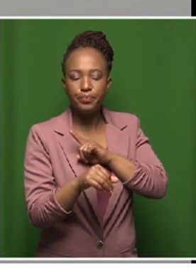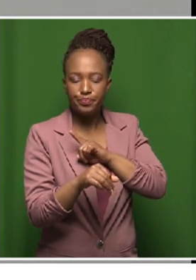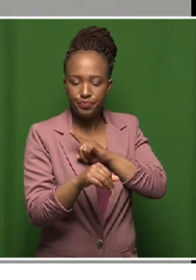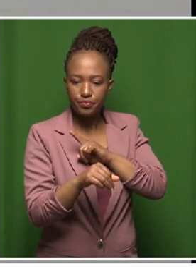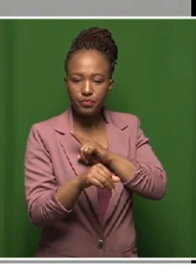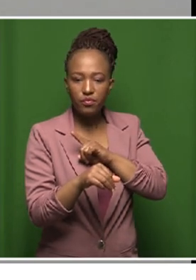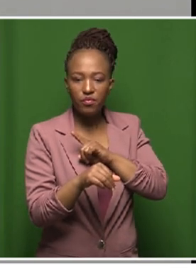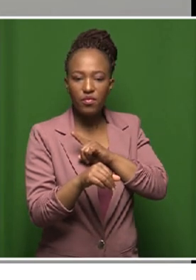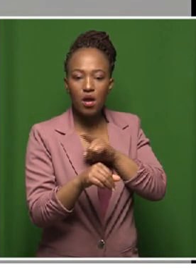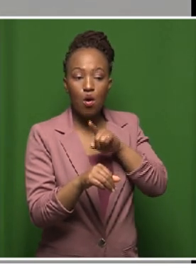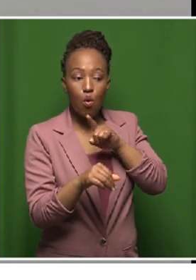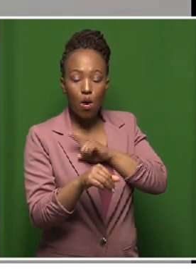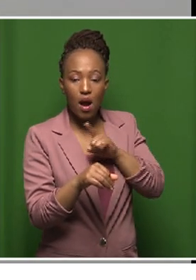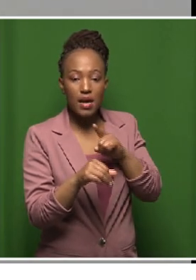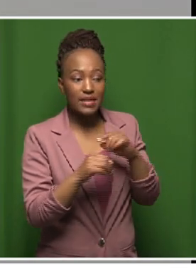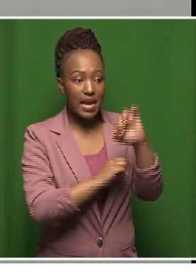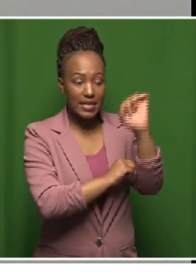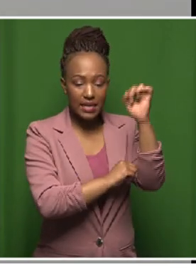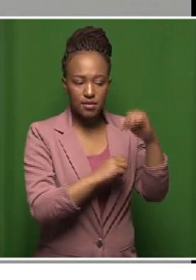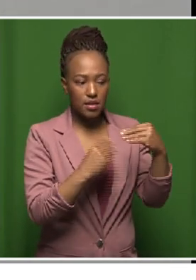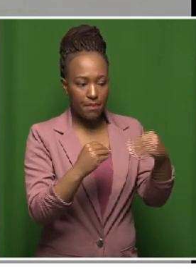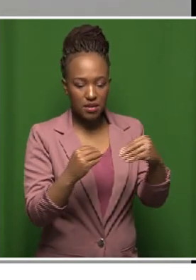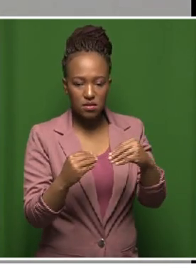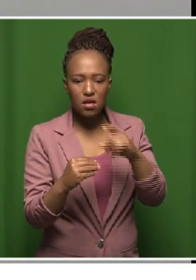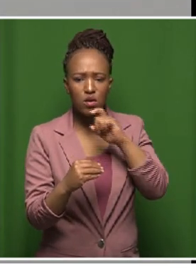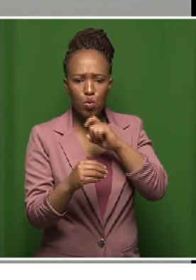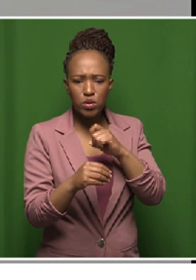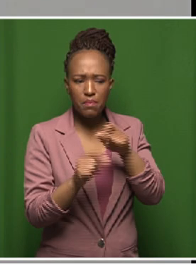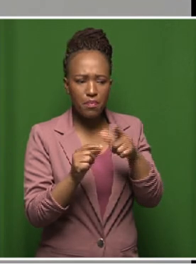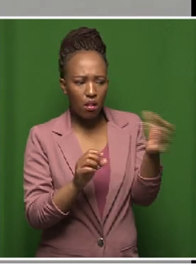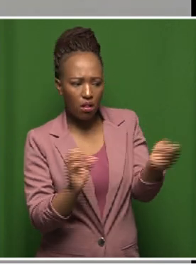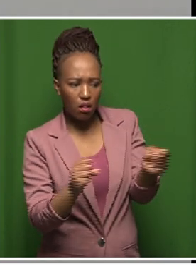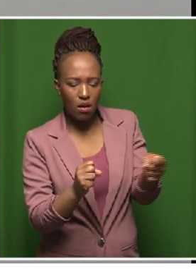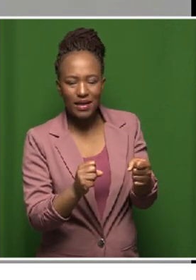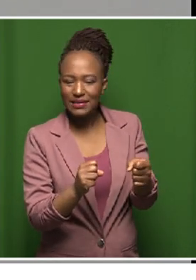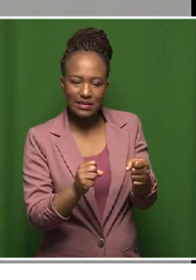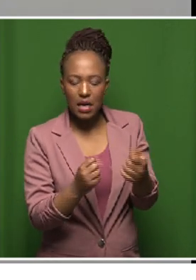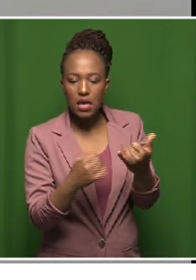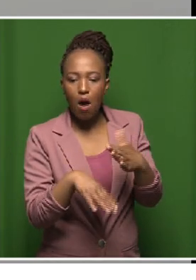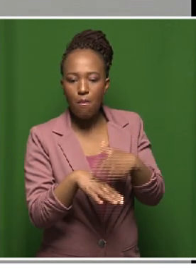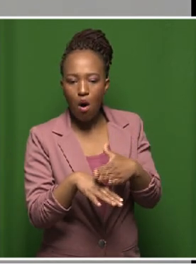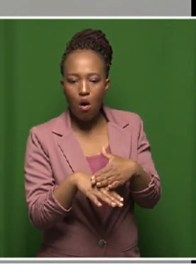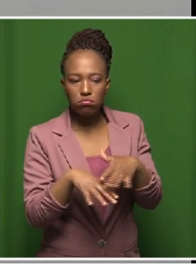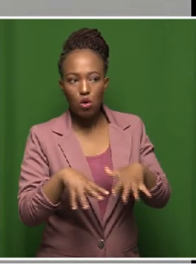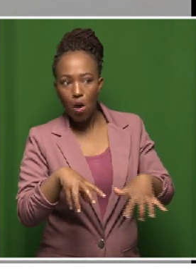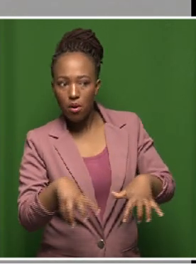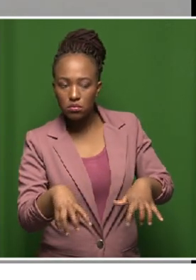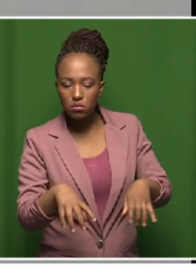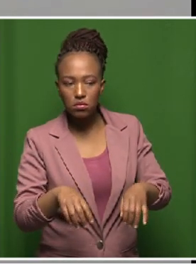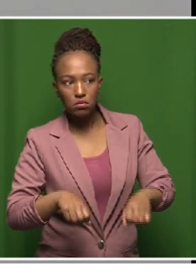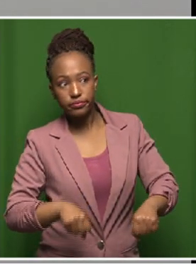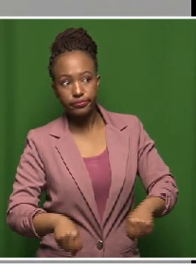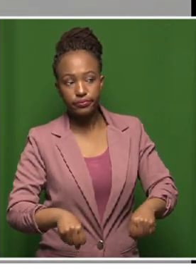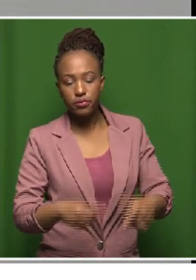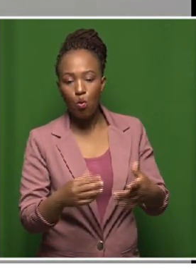making less use of labor, making more use of computers and robots and so on. So there was an underlying trend in any event.